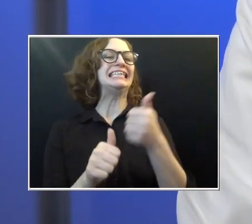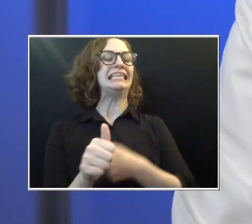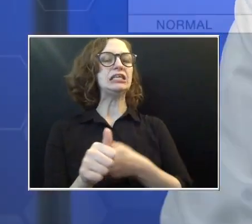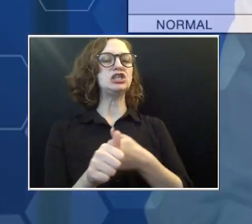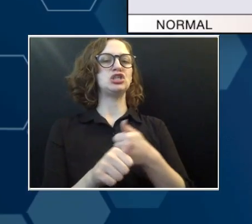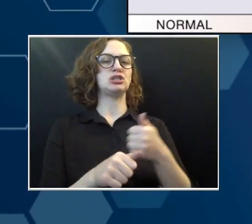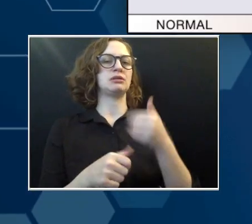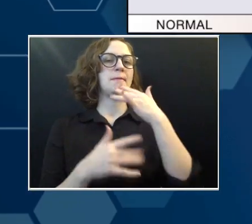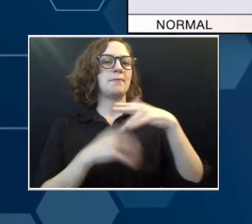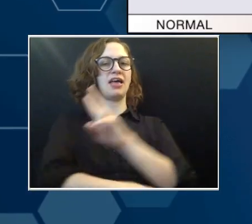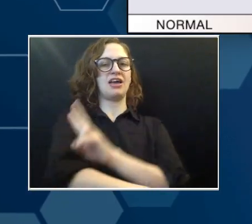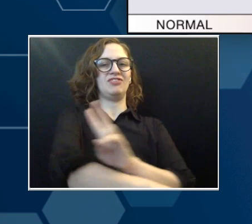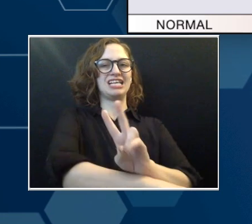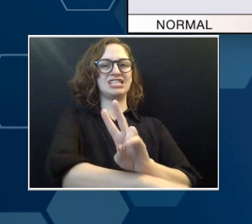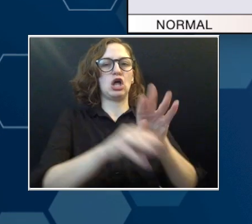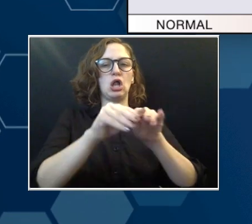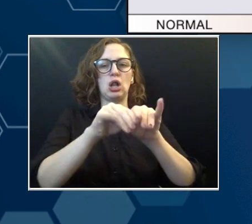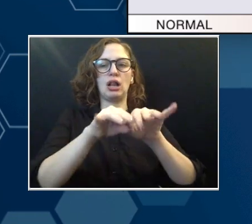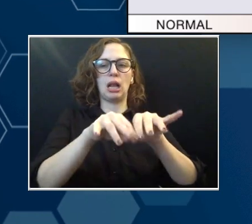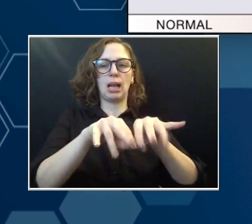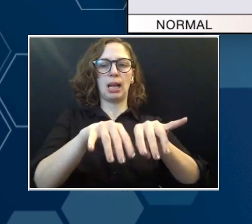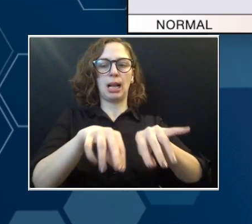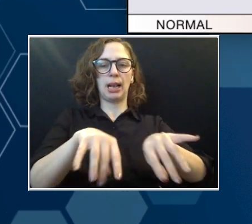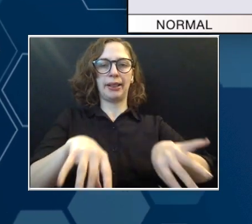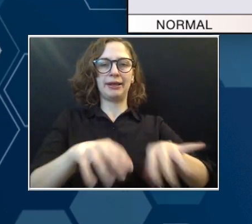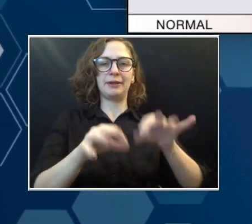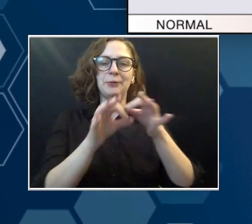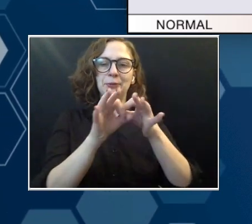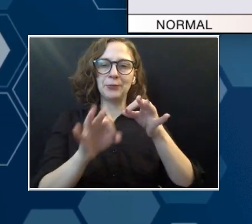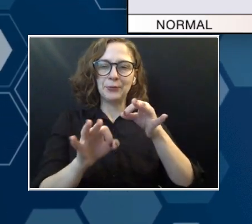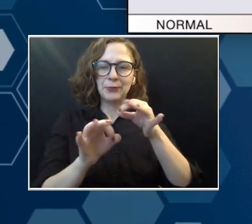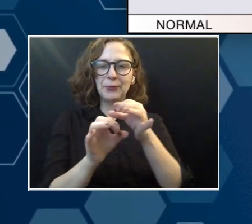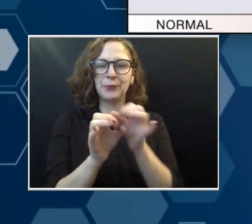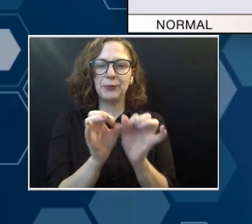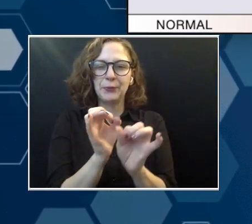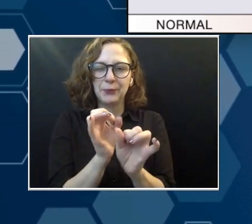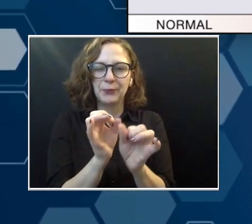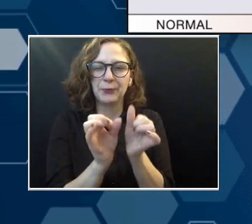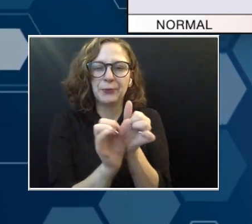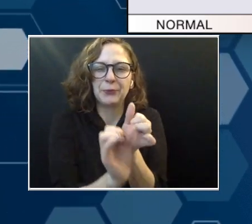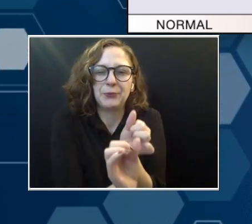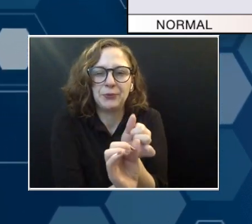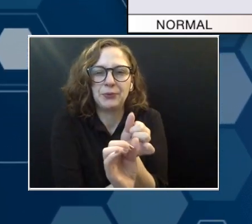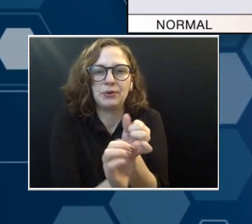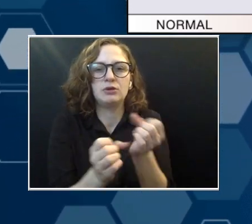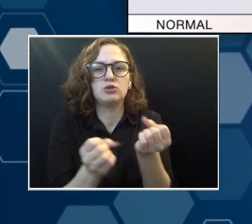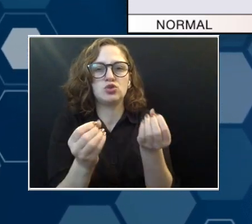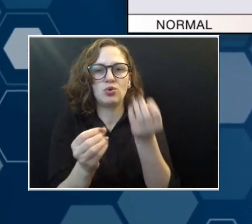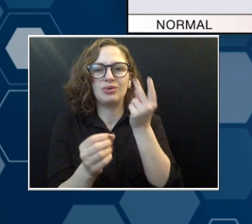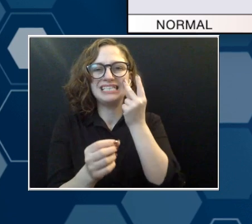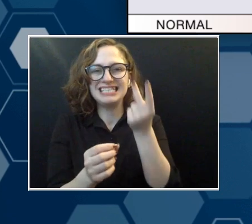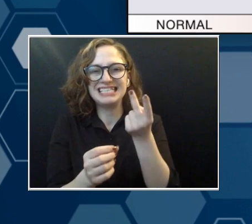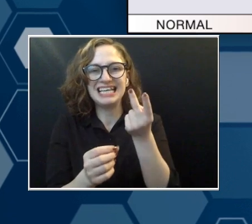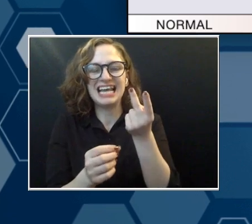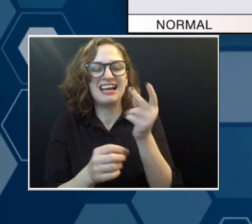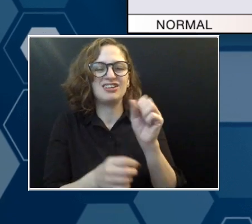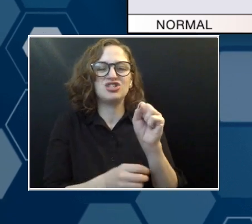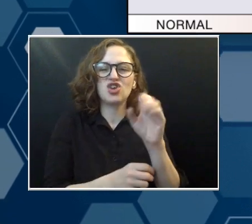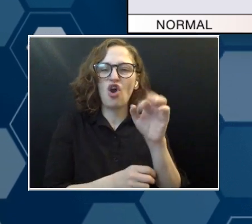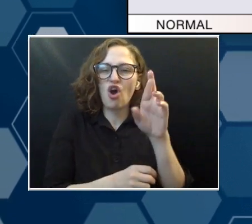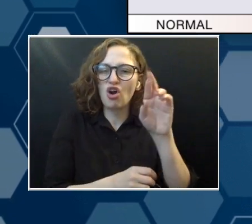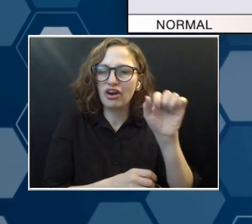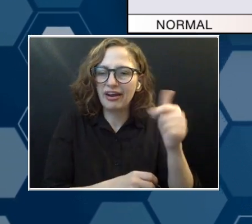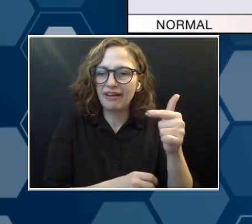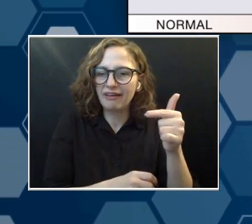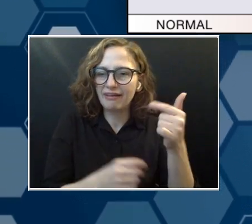vessels. And so you start seeing proliferation of the cells, scarring in those very tiny blood vessels. And as that starts